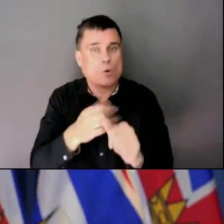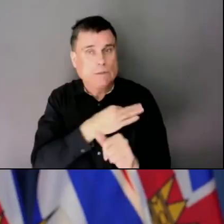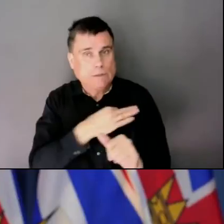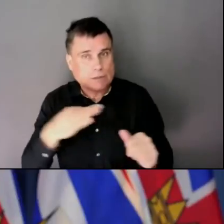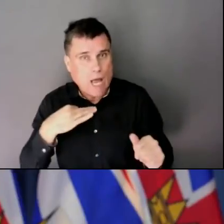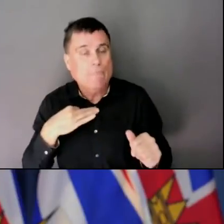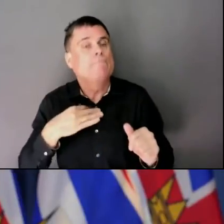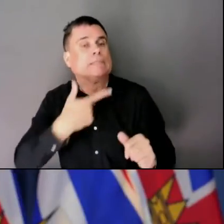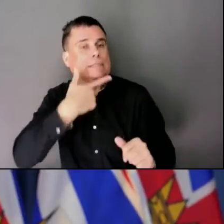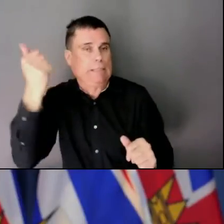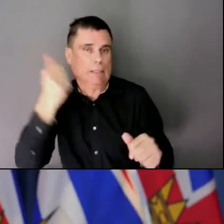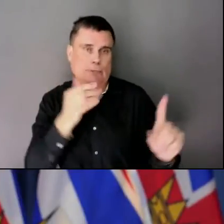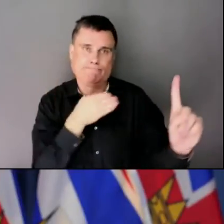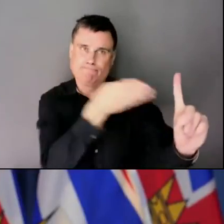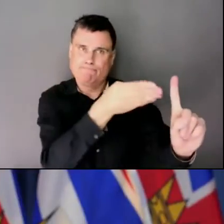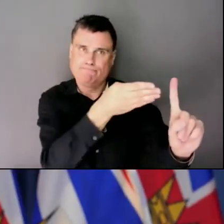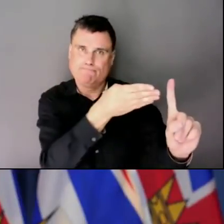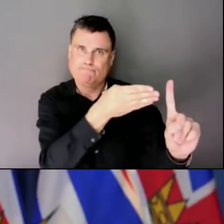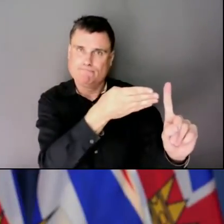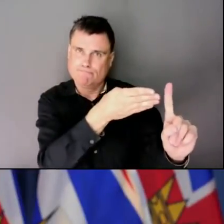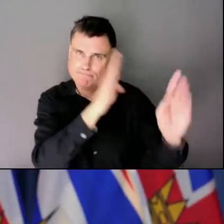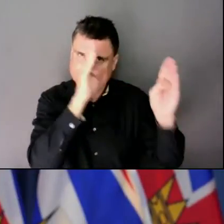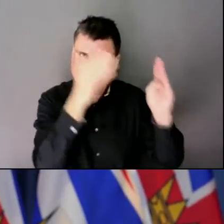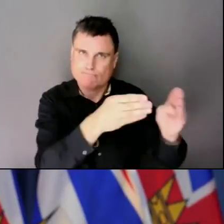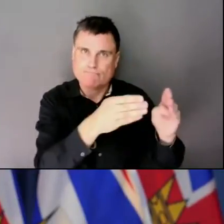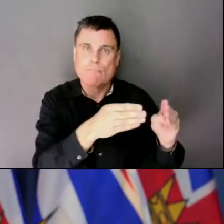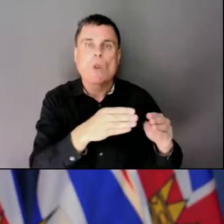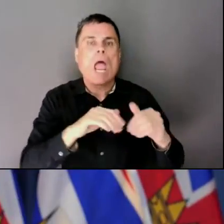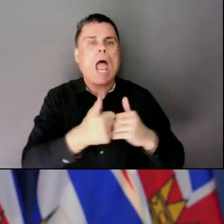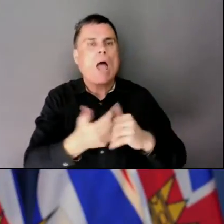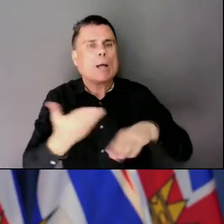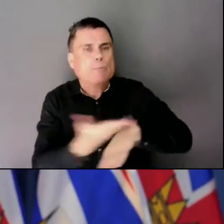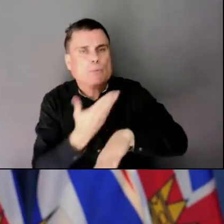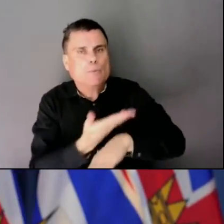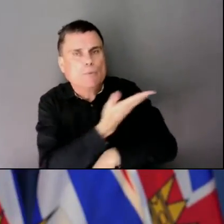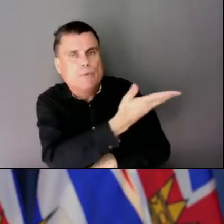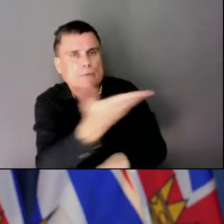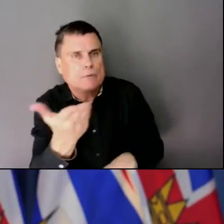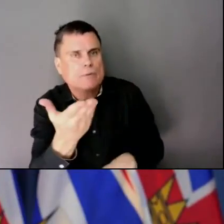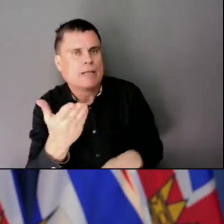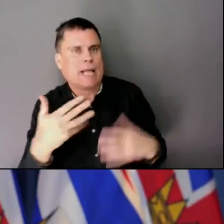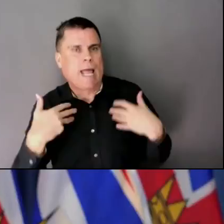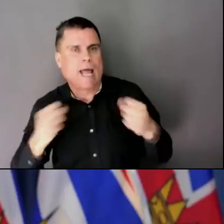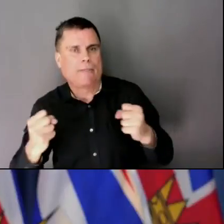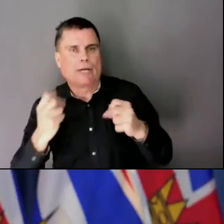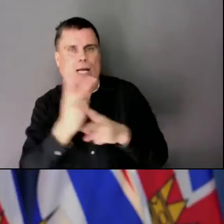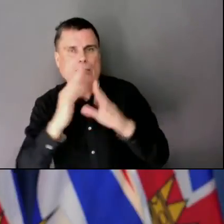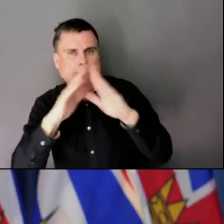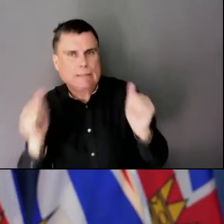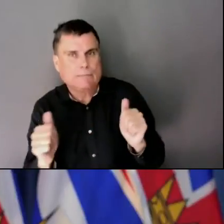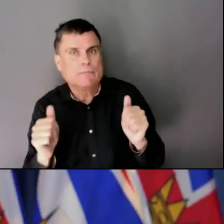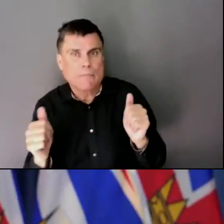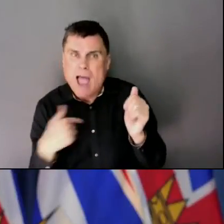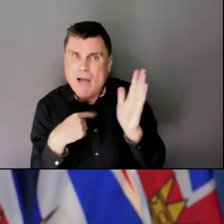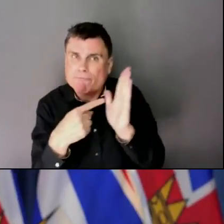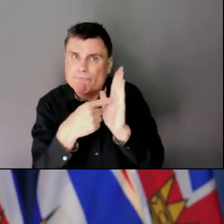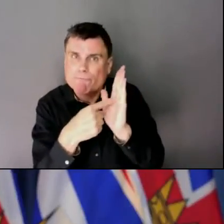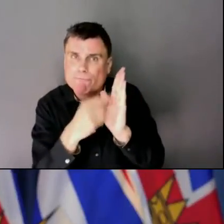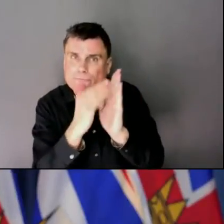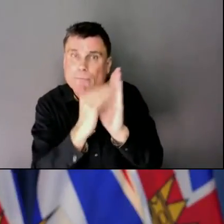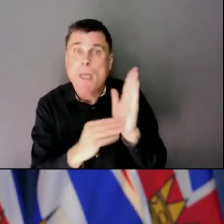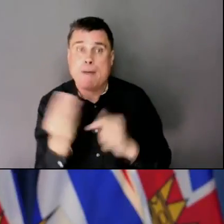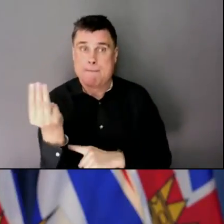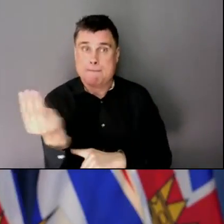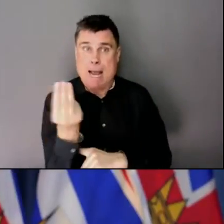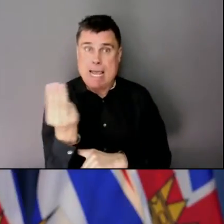and get their input as to how we can do a better job. And you'll see every detail of it on Monday and draw your own conclusions. Gordon, do you have a